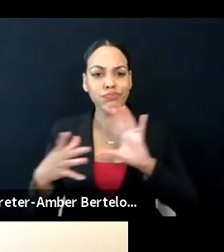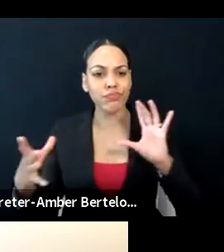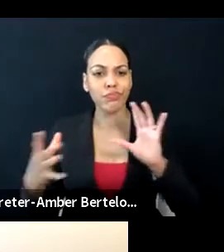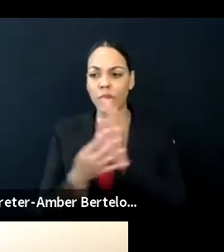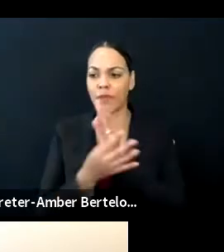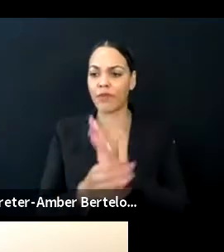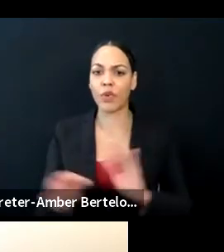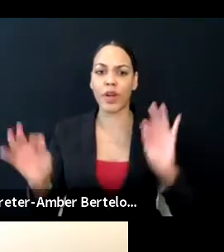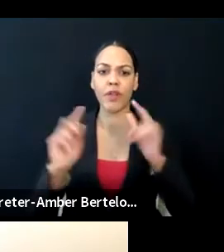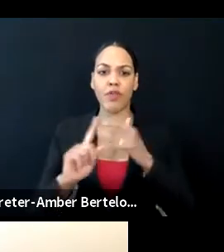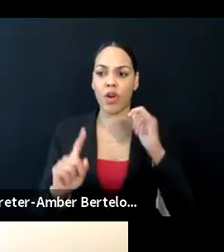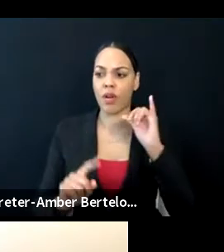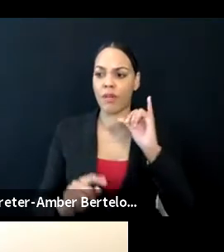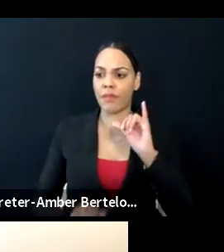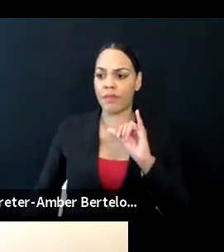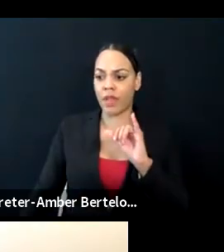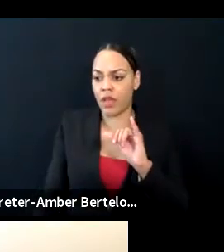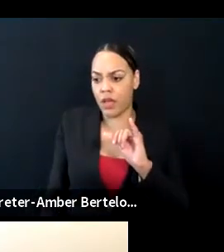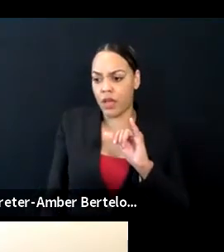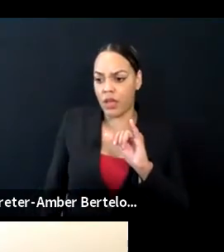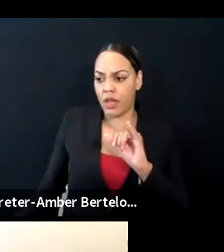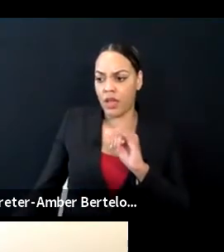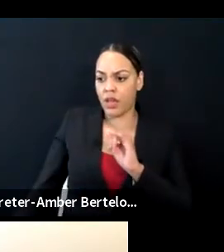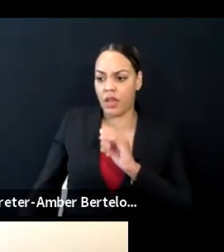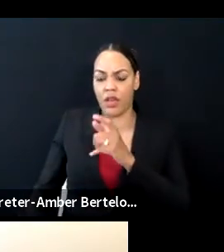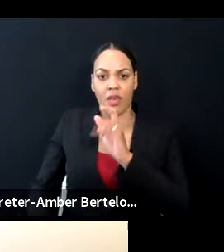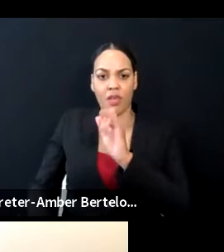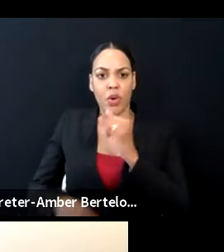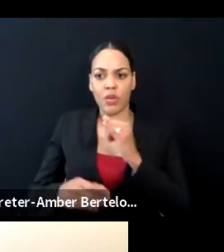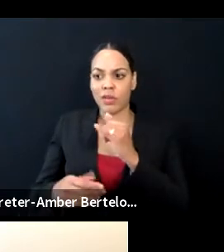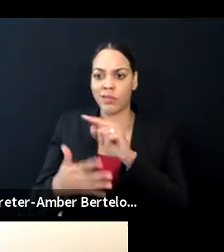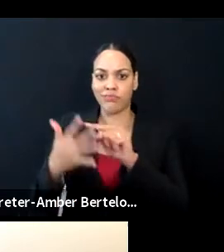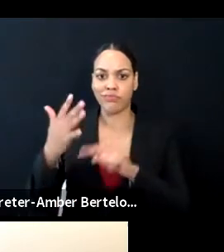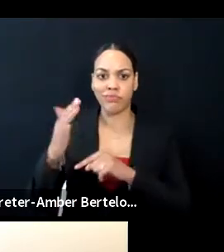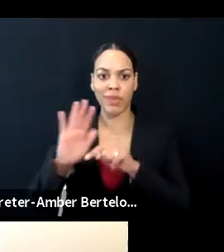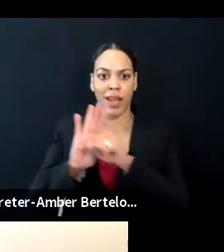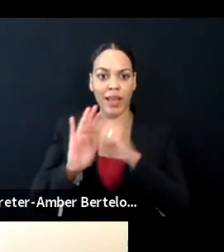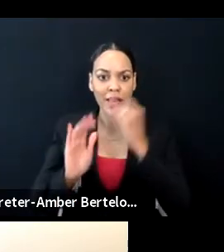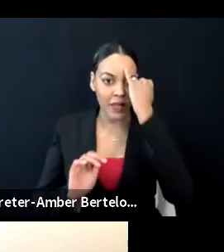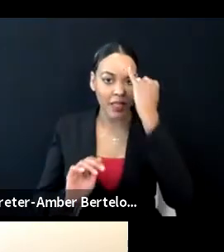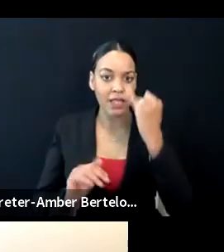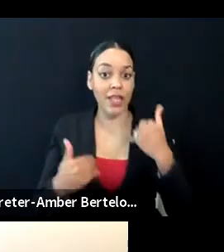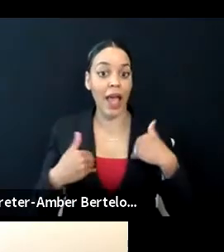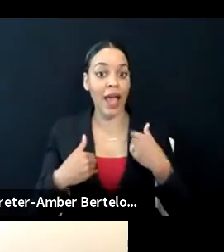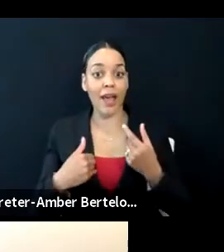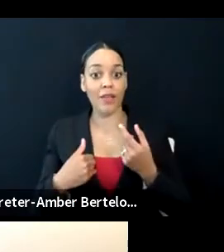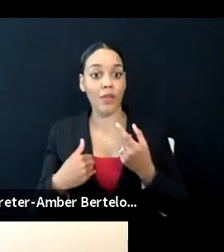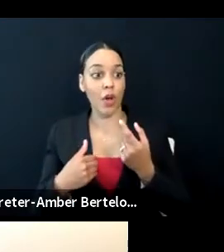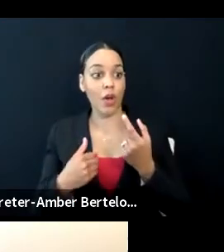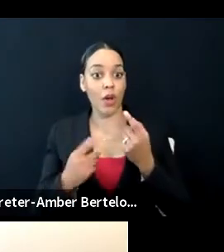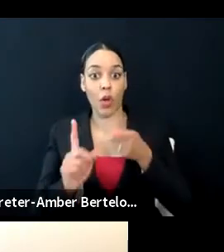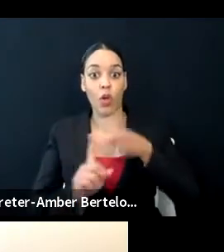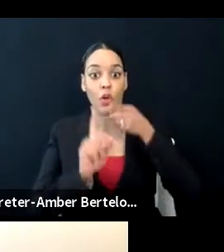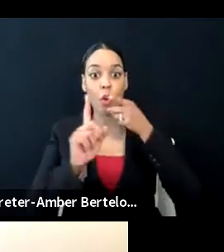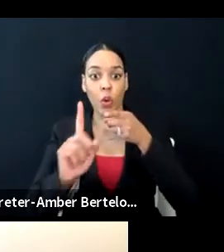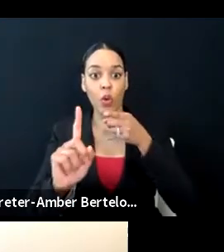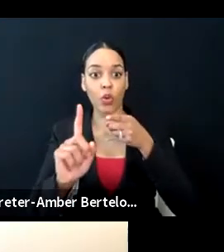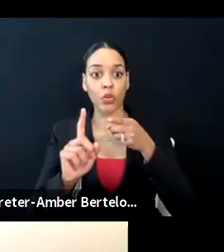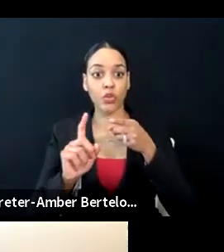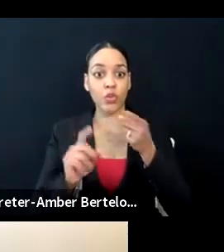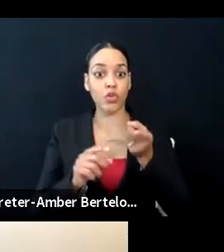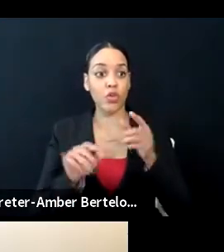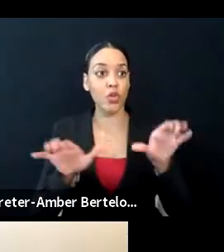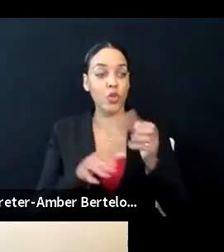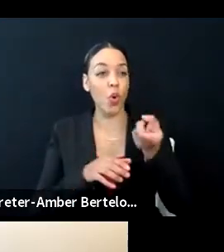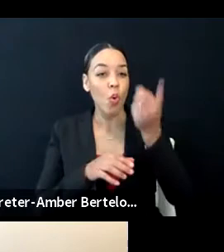break free. I have this goal of being able to do one big thing and not five, you know, not all the things. That's